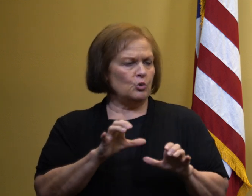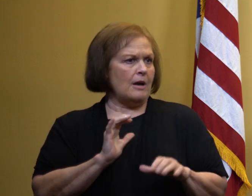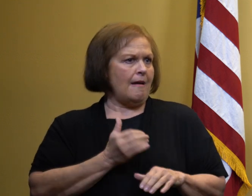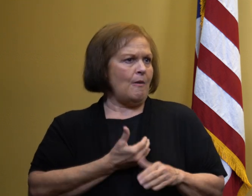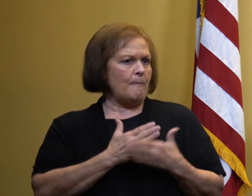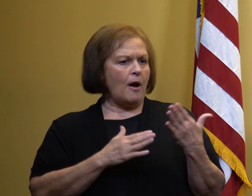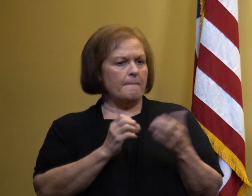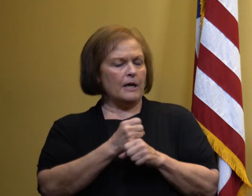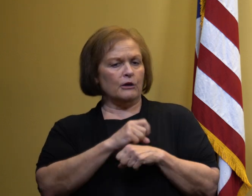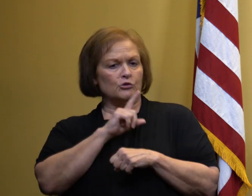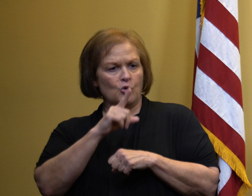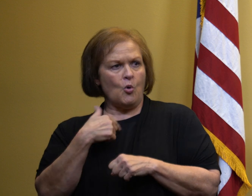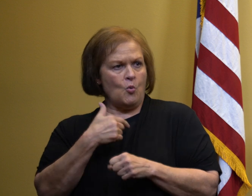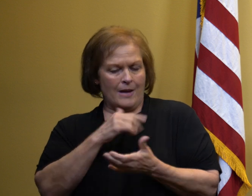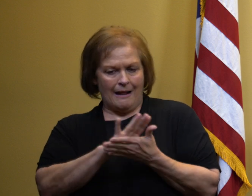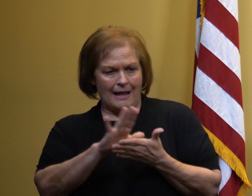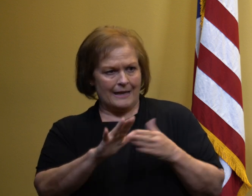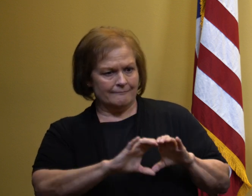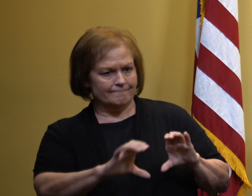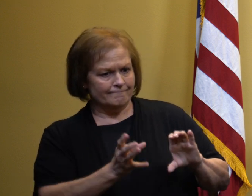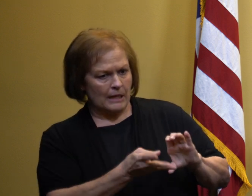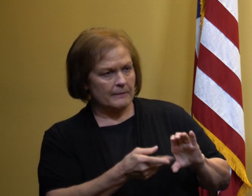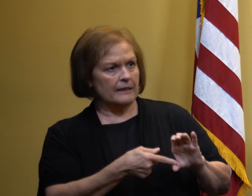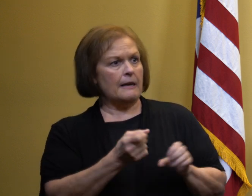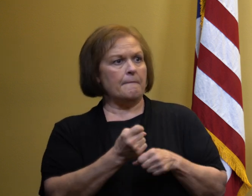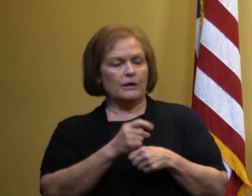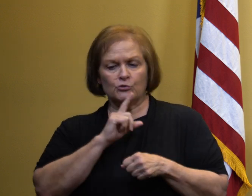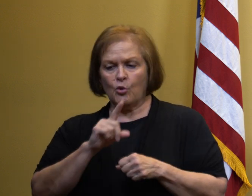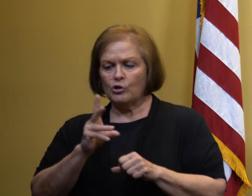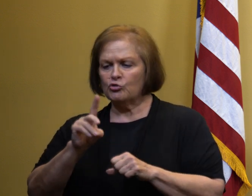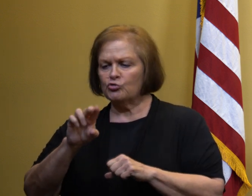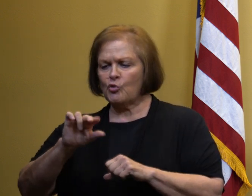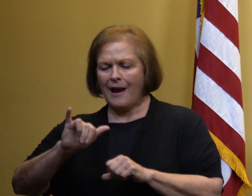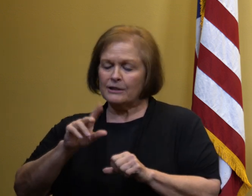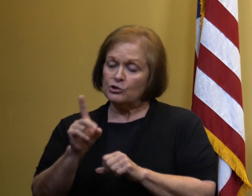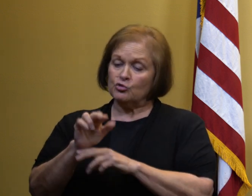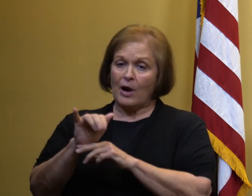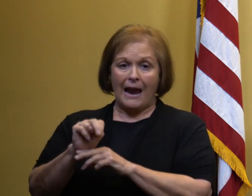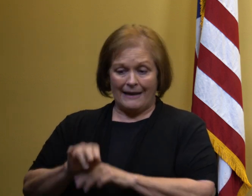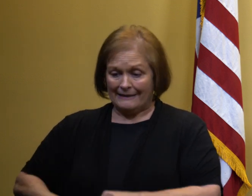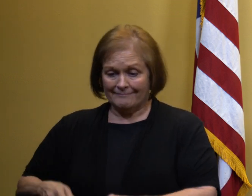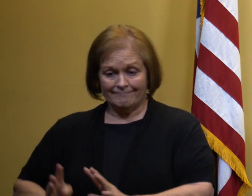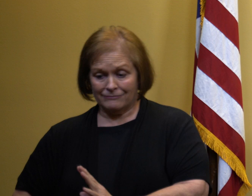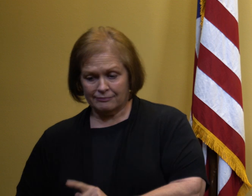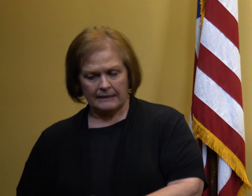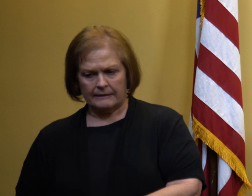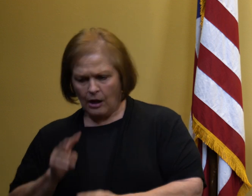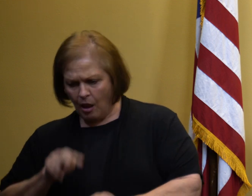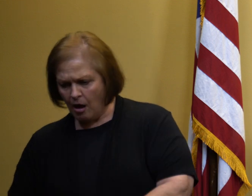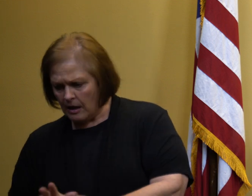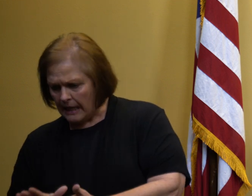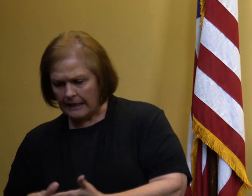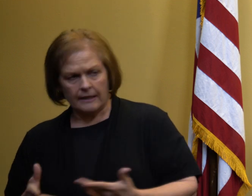part, making sure that we're cleaning our catch basins, drains, in front of our homes, around our neighborhoods, looking at how